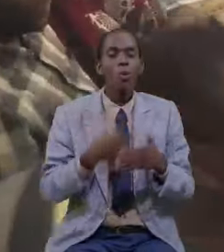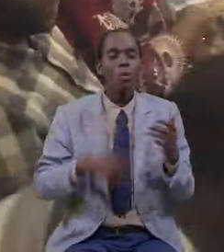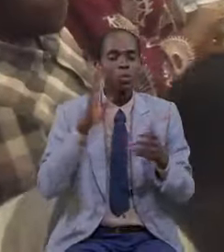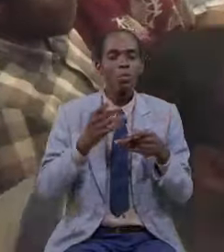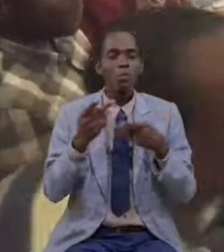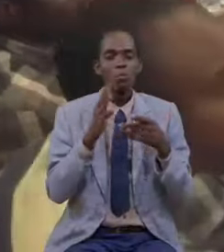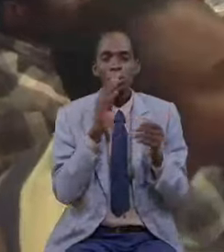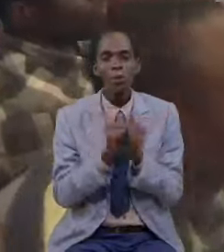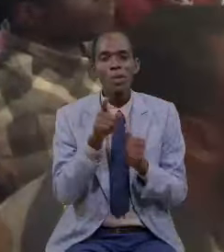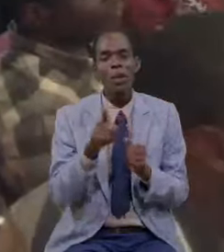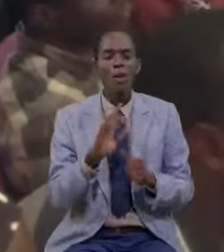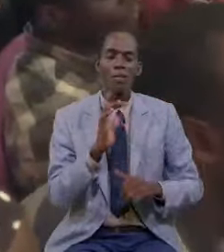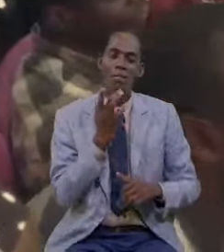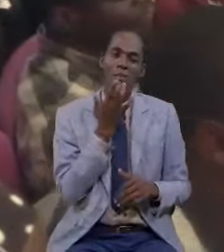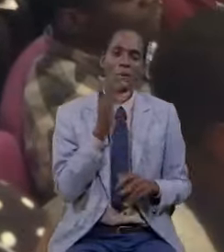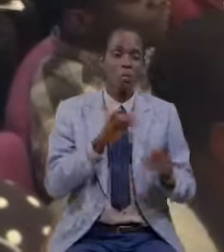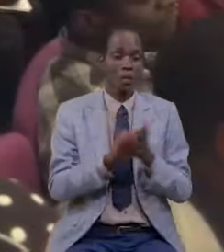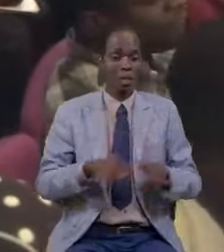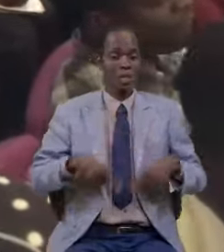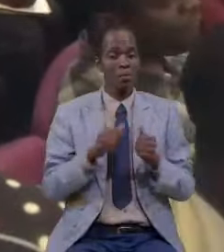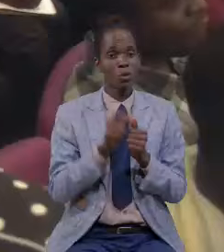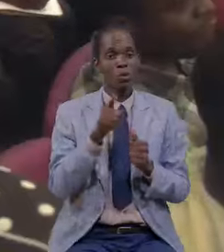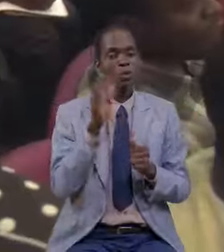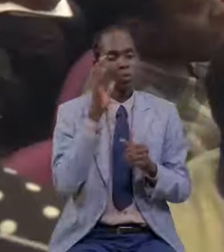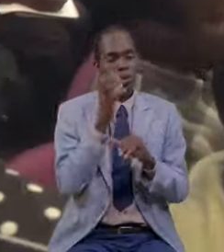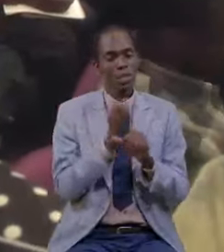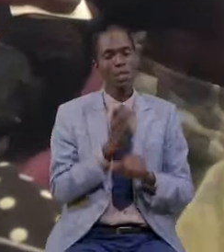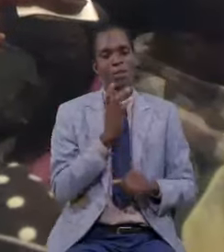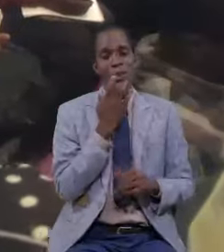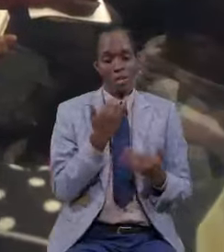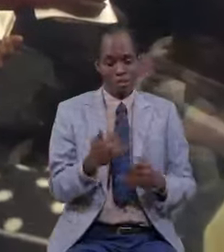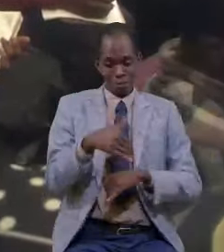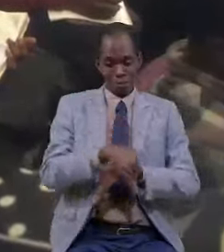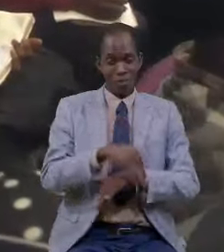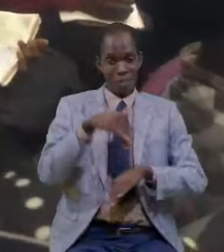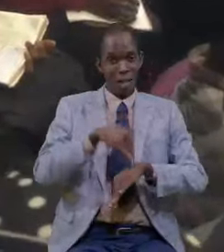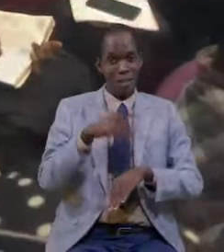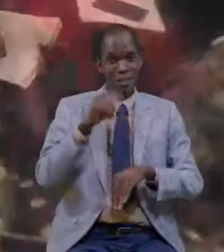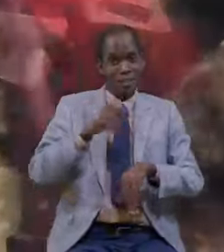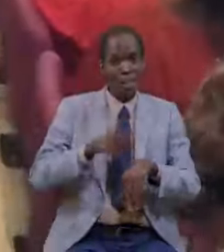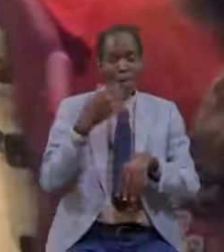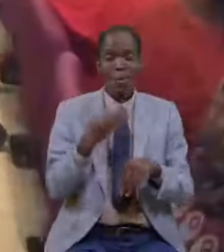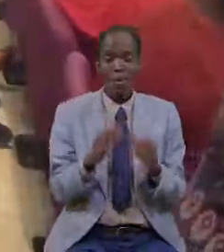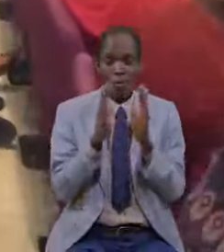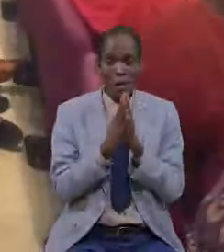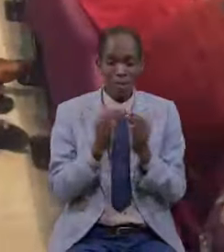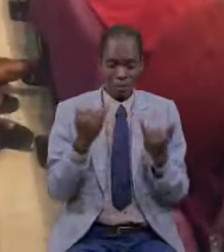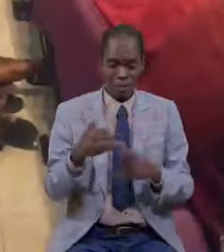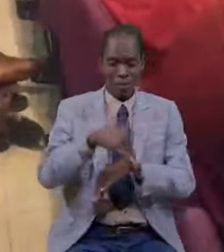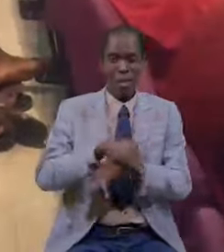house. And then tonight at the time of prayer. I said tonight at the time of